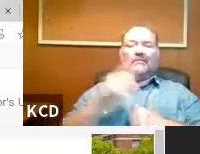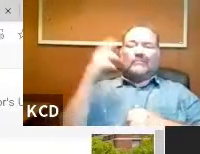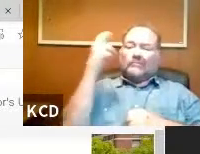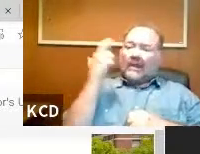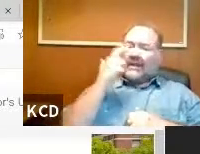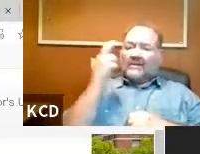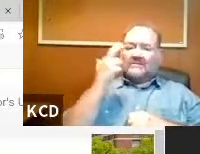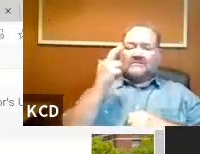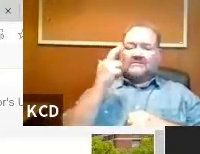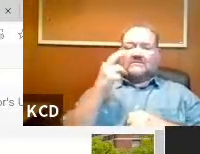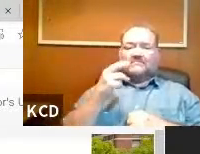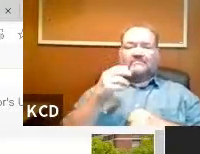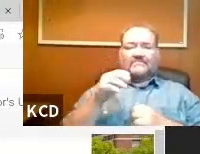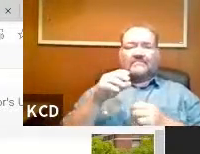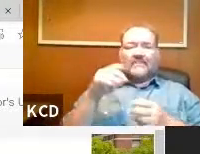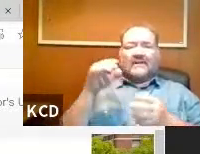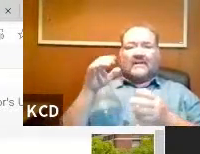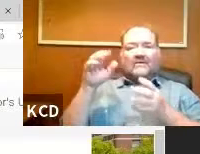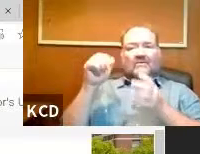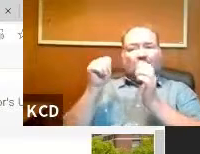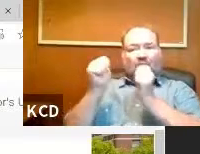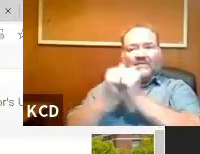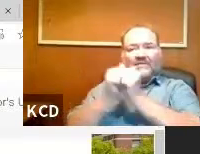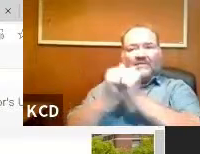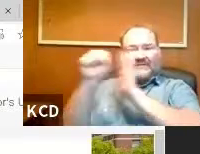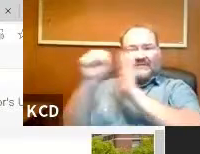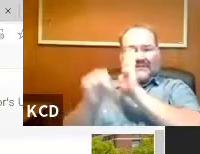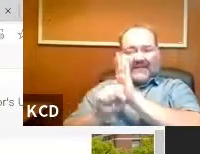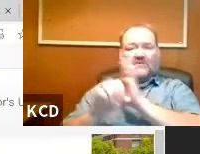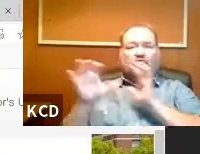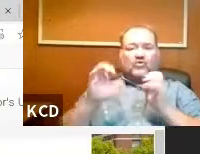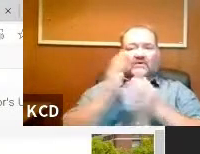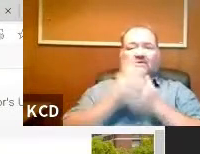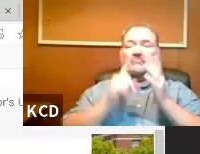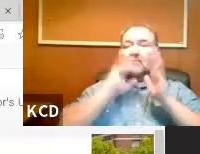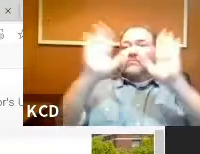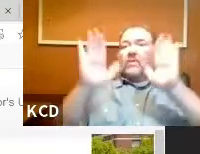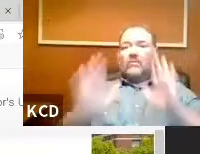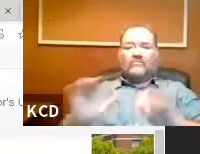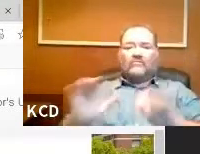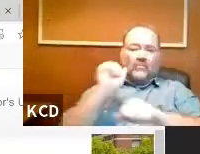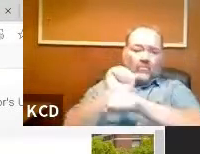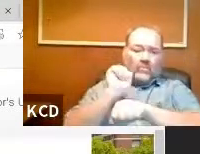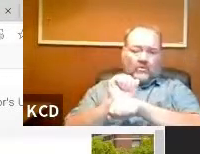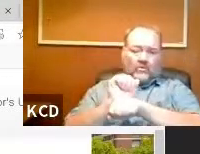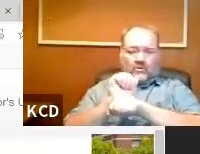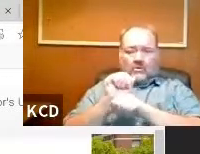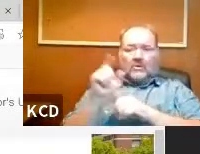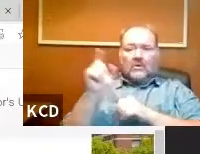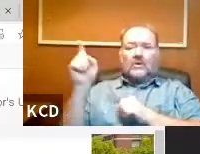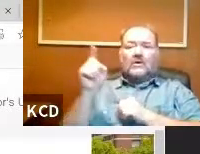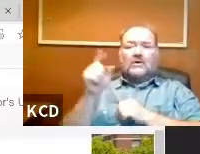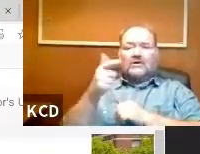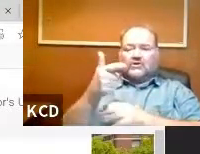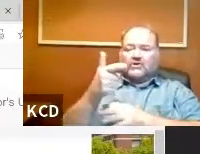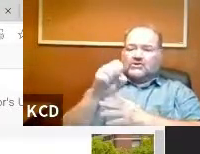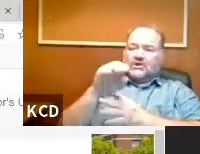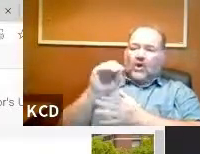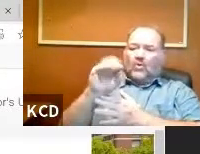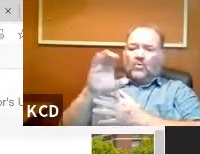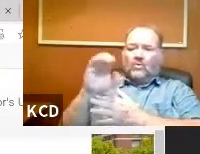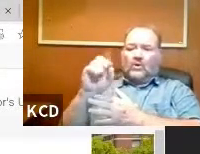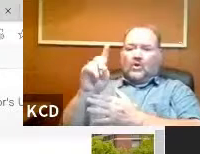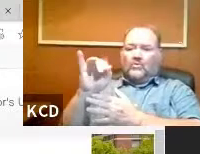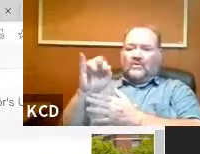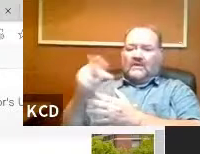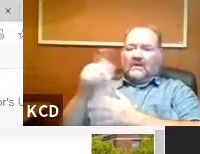Realized and spoke with the state, and the state is doing some amazing work. They're actually geocoding all of their cases,